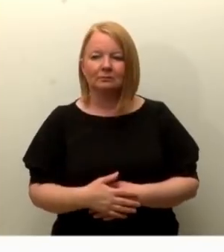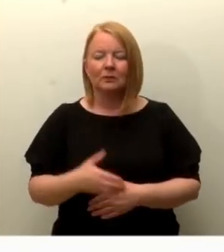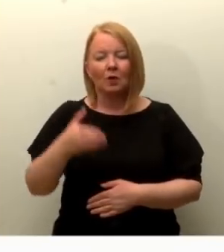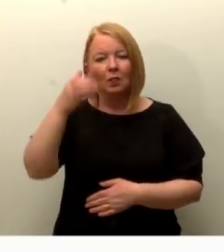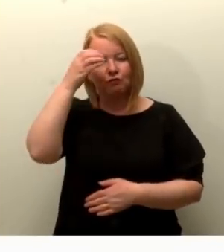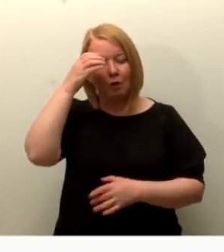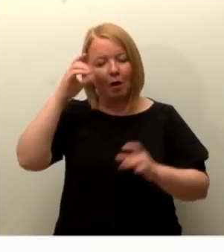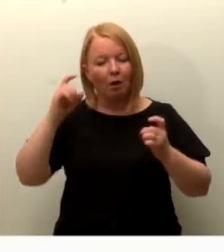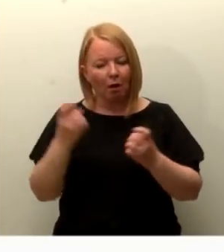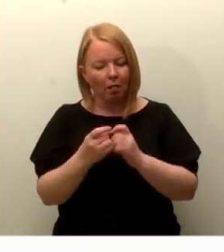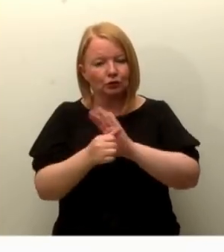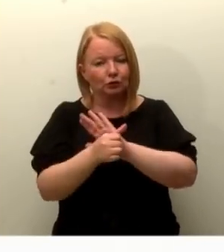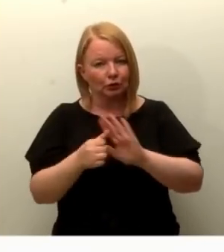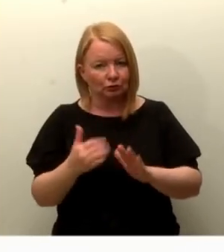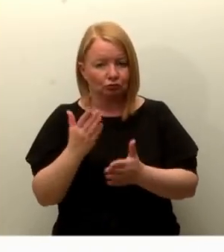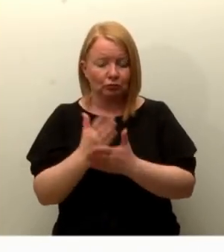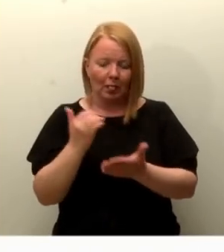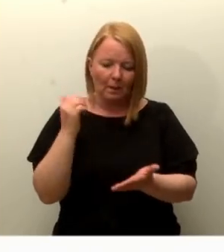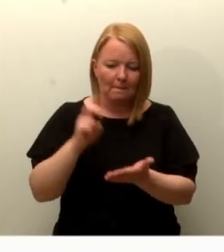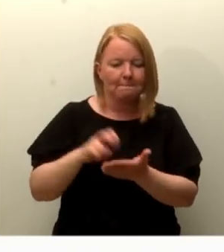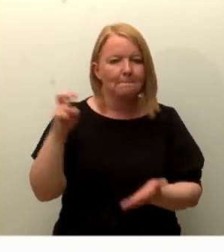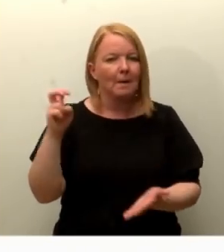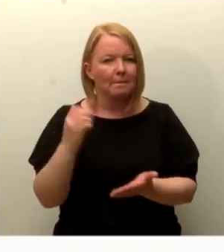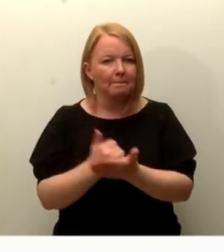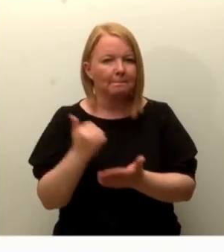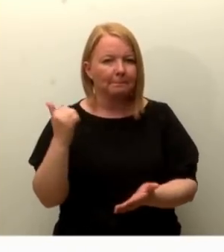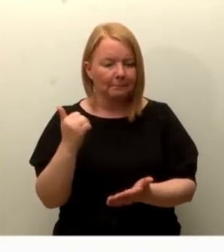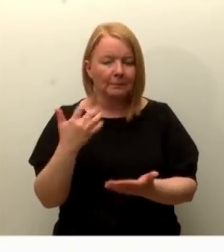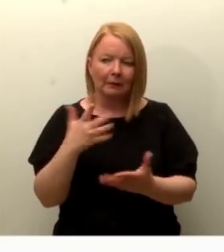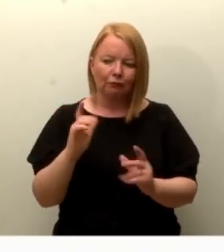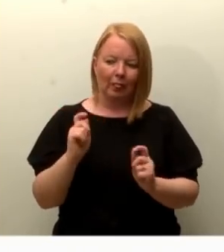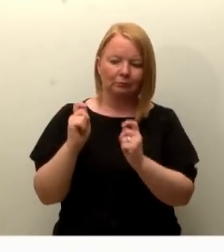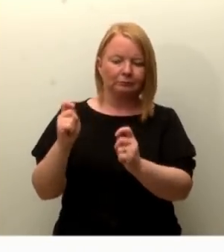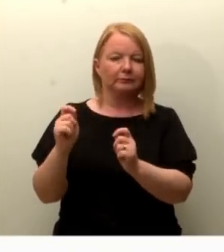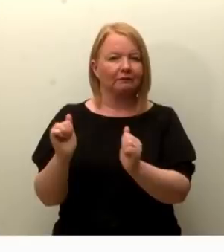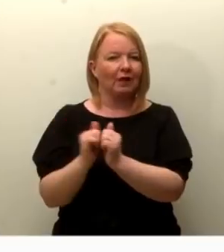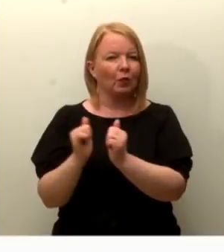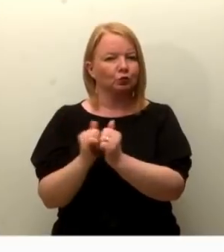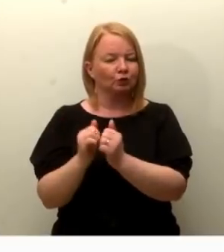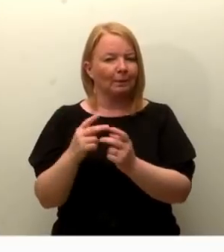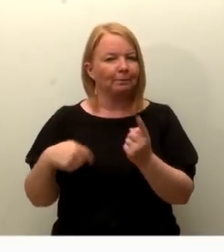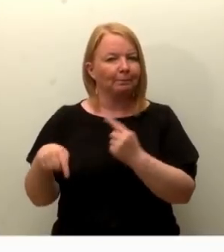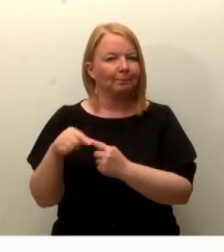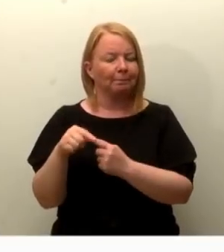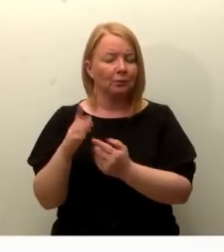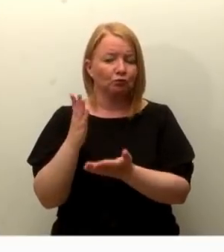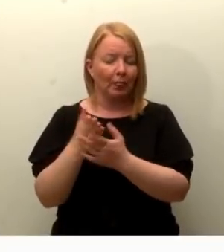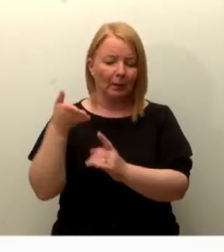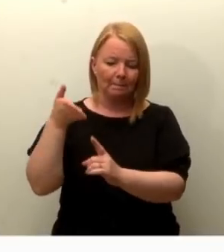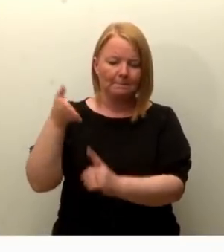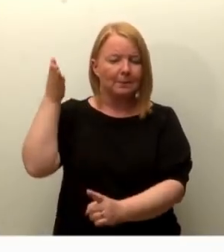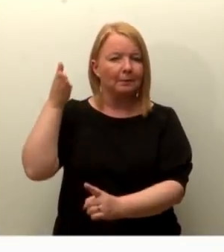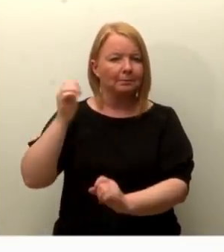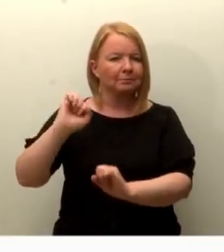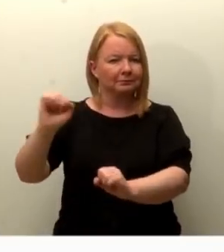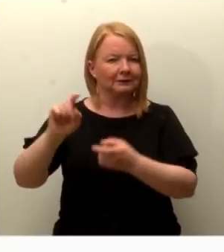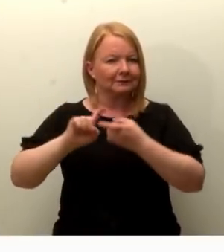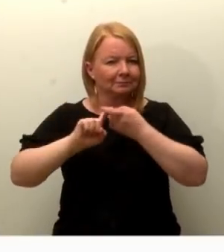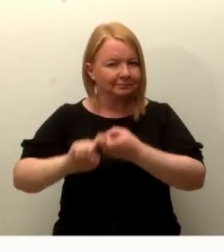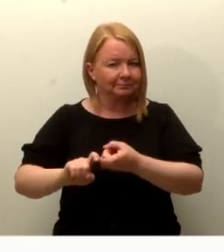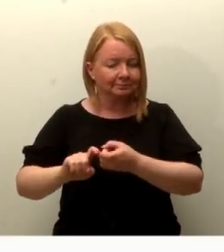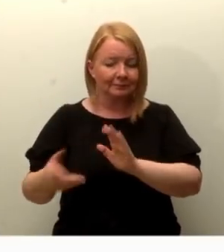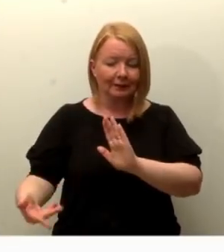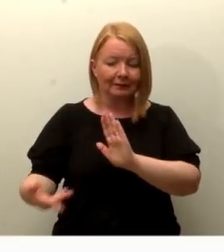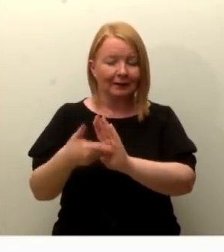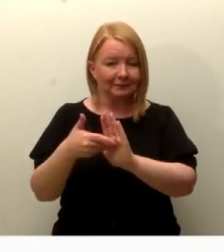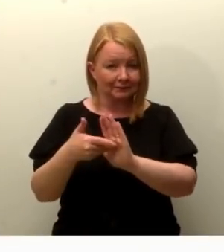of Edinburgh is delighted to be awarding Dr. Sancheti this fellowship. It is in recognition of his dedication to the enhancement